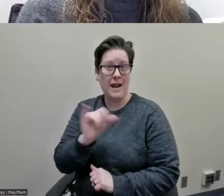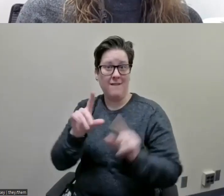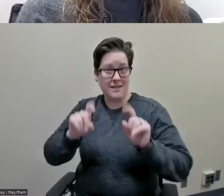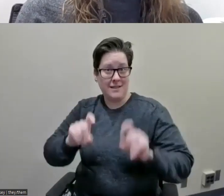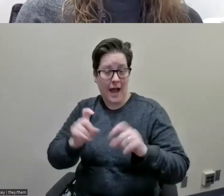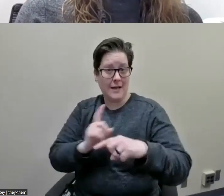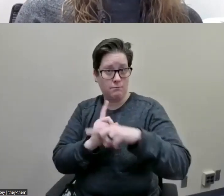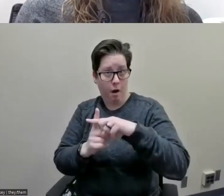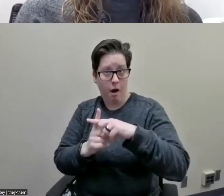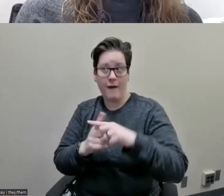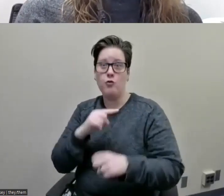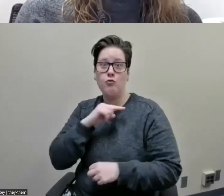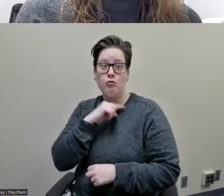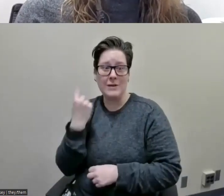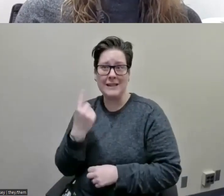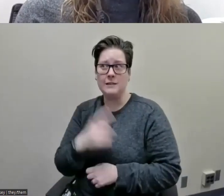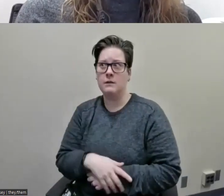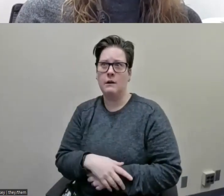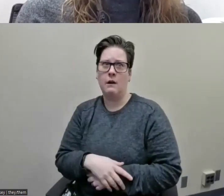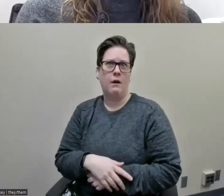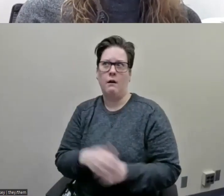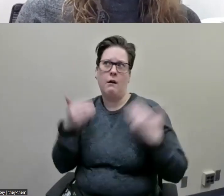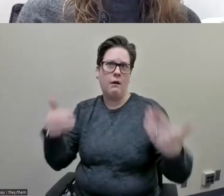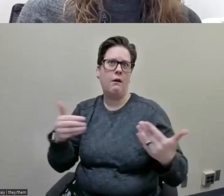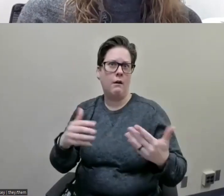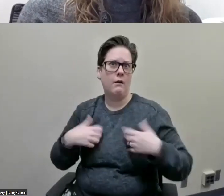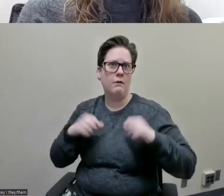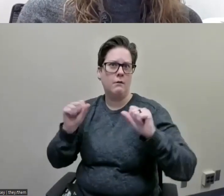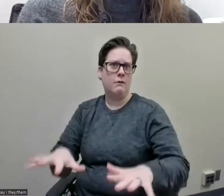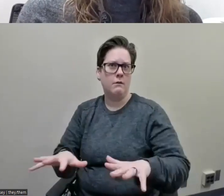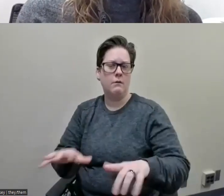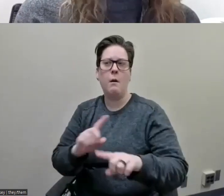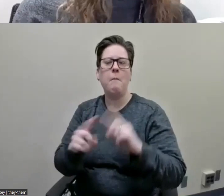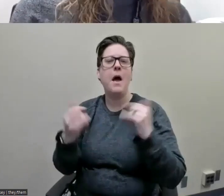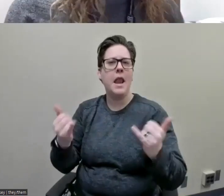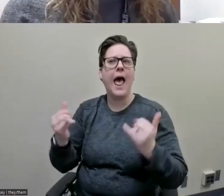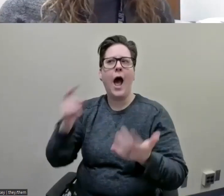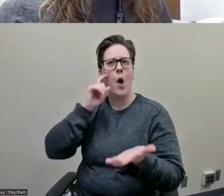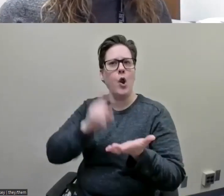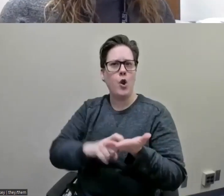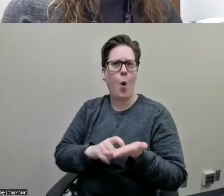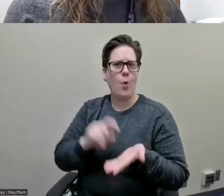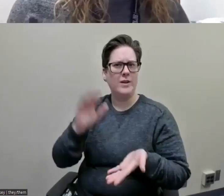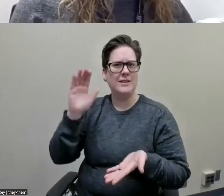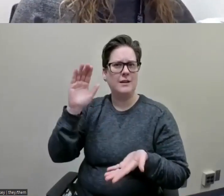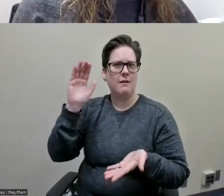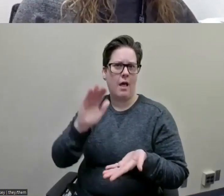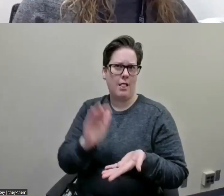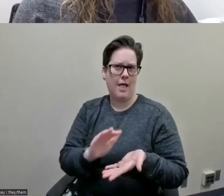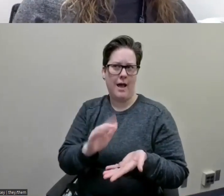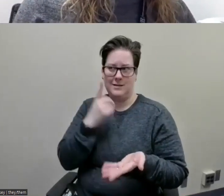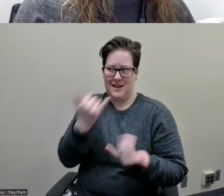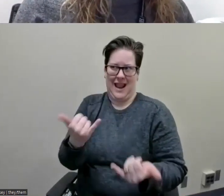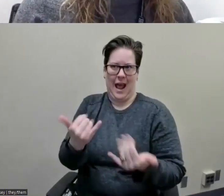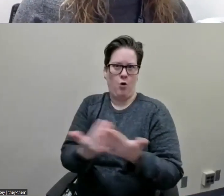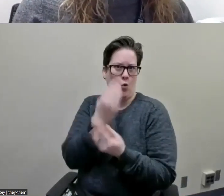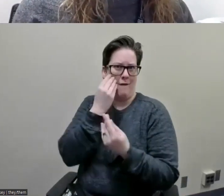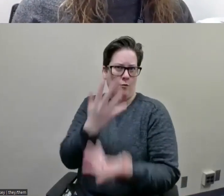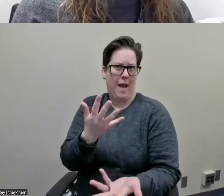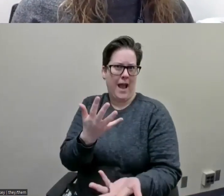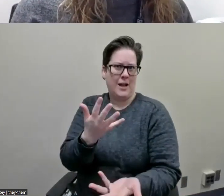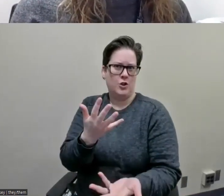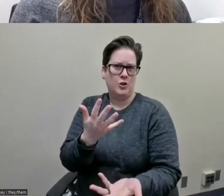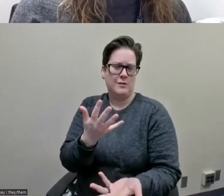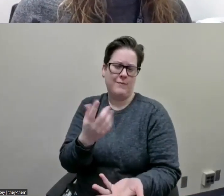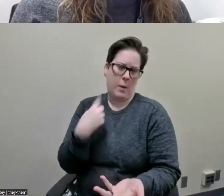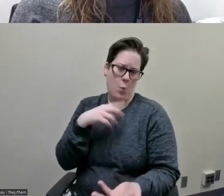had risk for breast cancer would just go and have surgery. But we've seen that kind of, based on this new information, we present it both